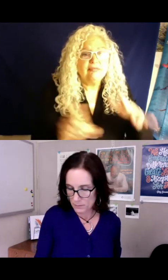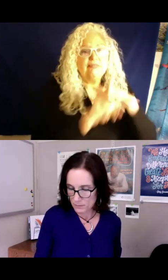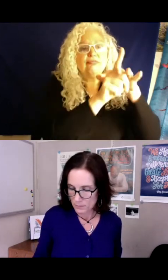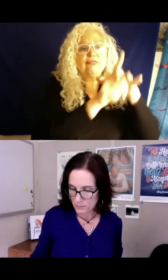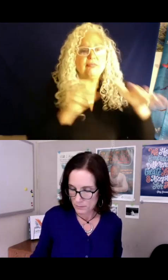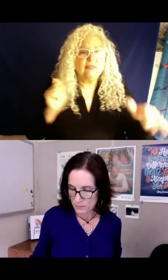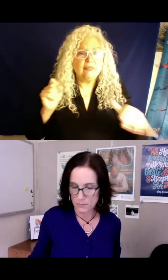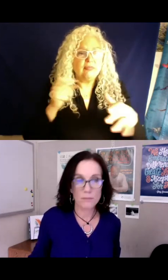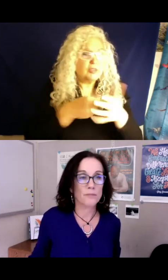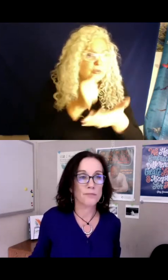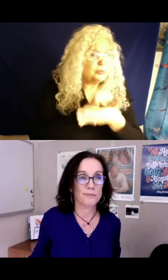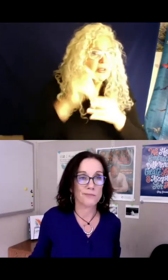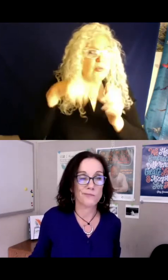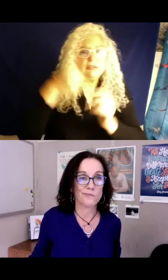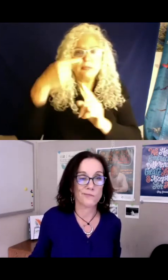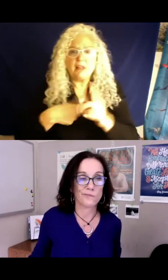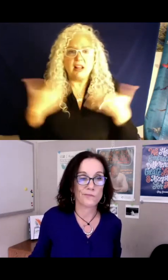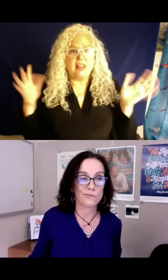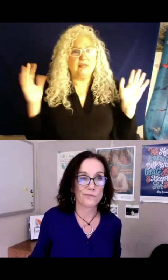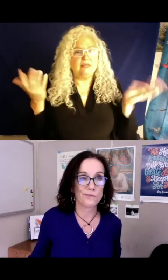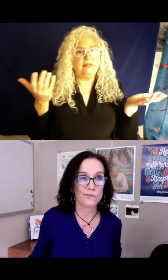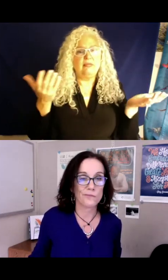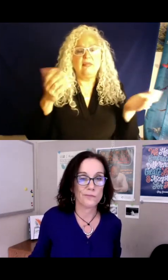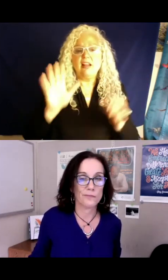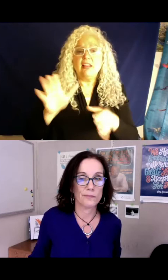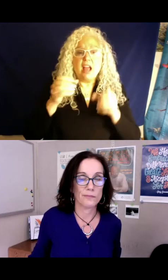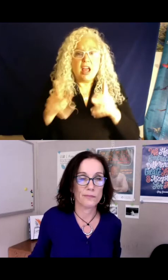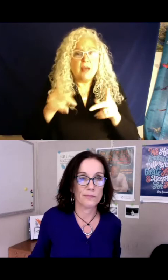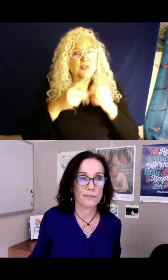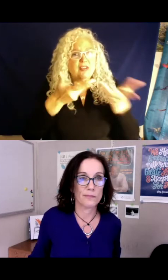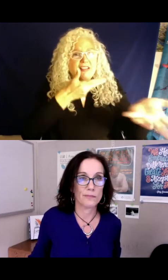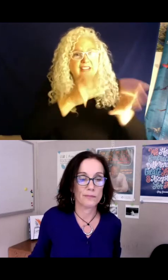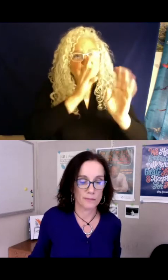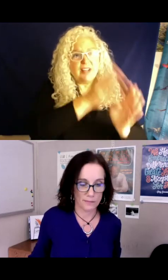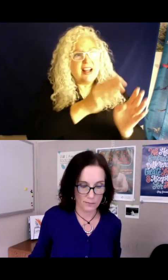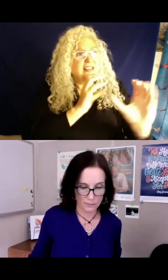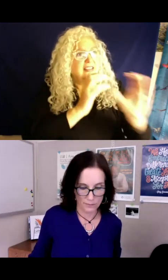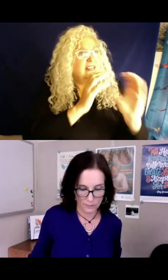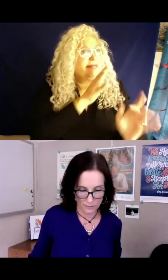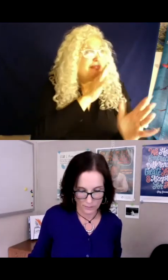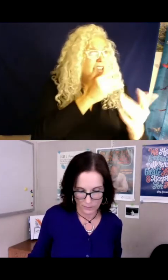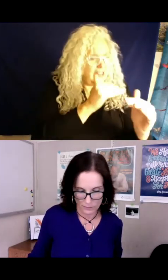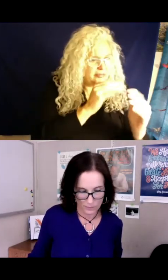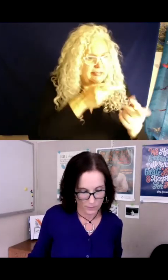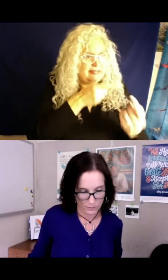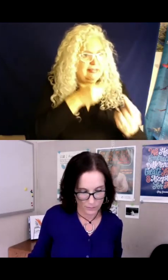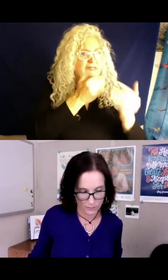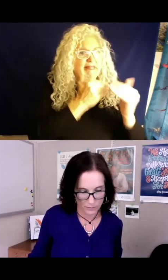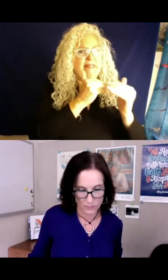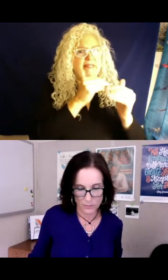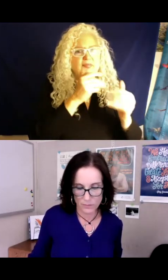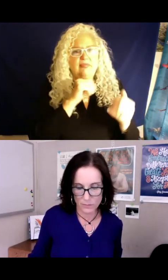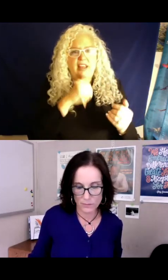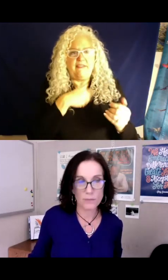deaf teacher, an itinerant teacher might show up, maybe like once a month to help the deaf child in their education. And so they